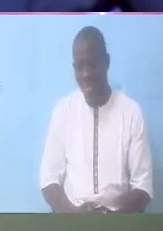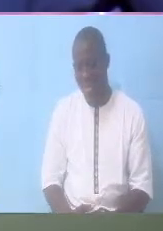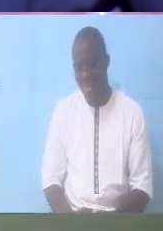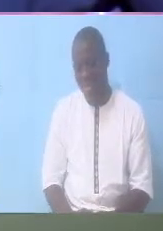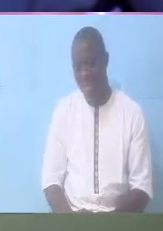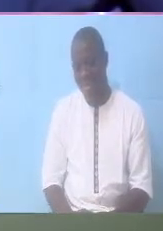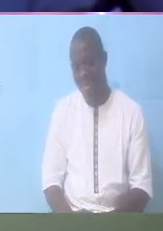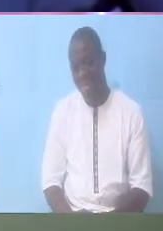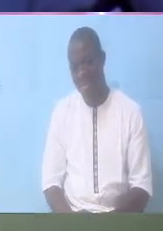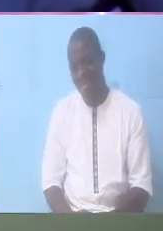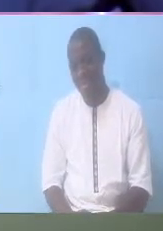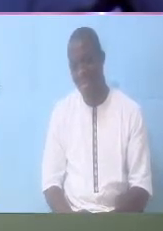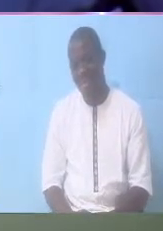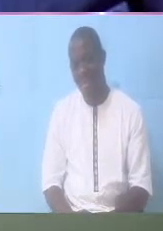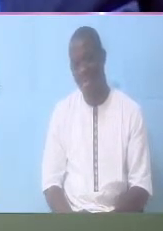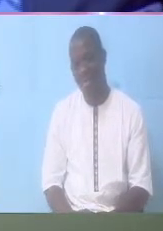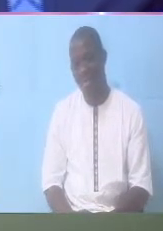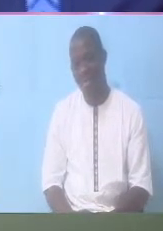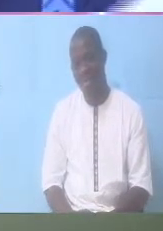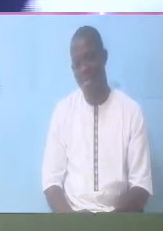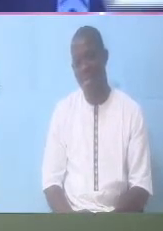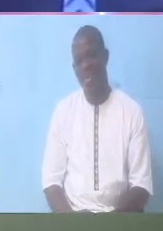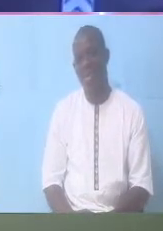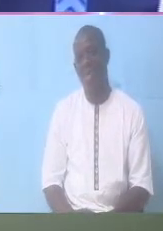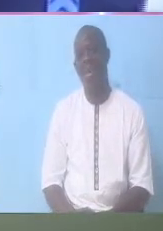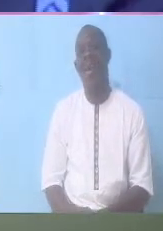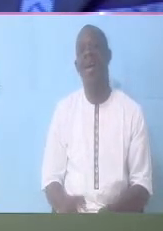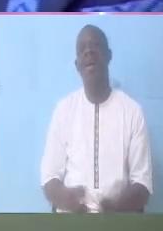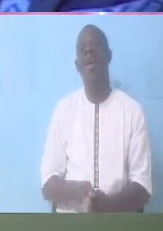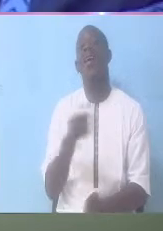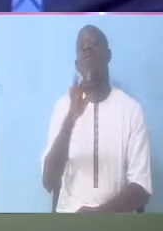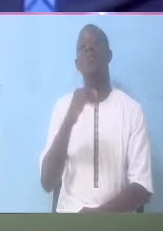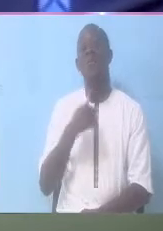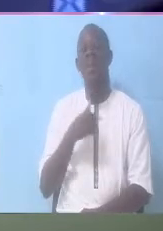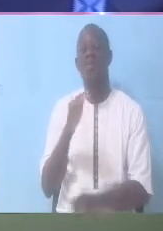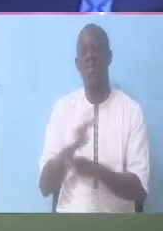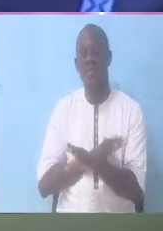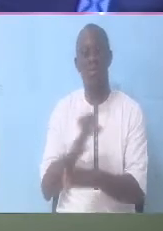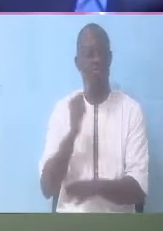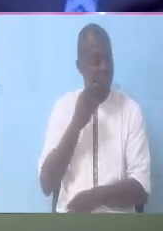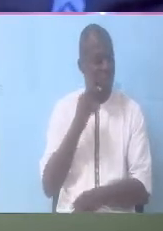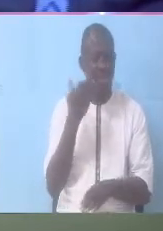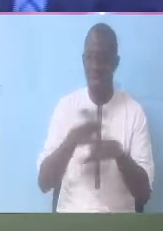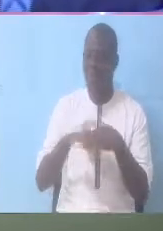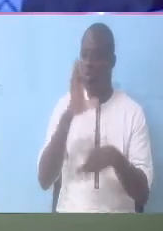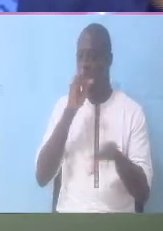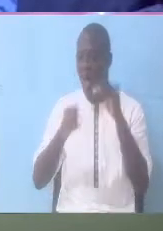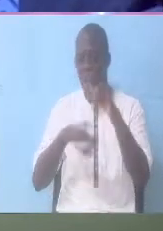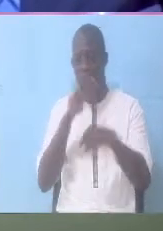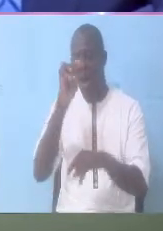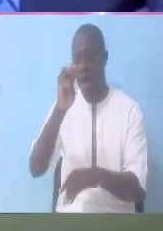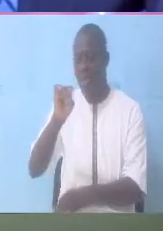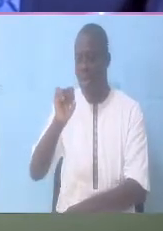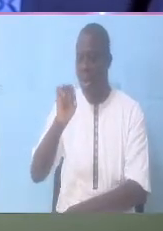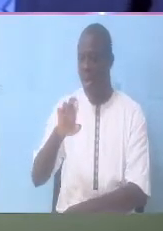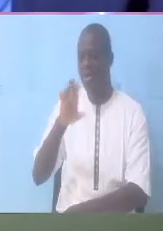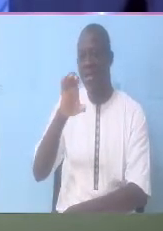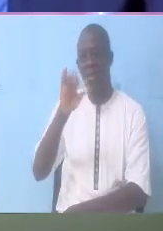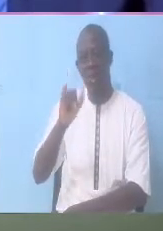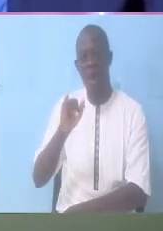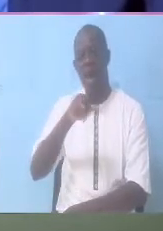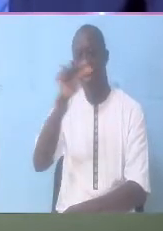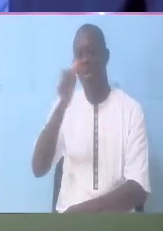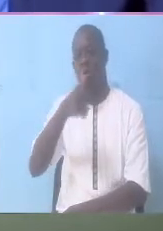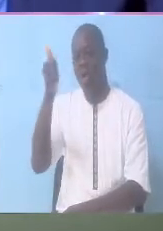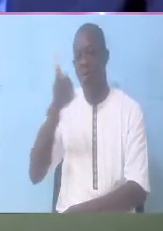I will never. If I was ashamed, I wouldn't say all the killer of mercy and others. I am here to tell the truth. Okay. Nothing else but the truth. Okay, let us